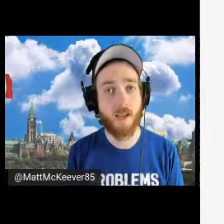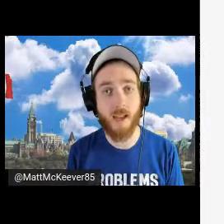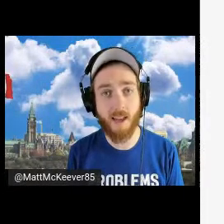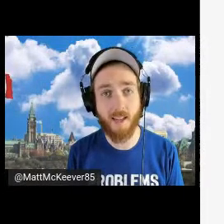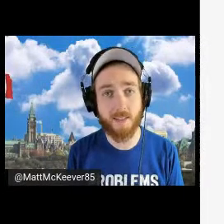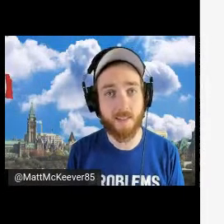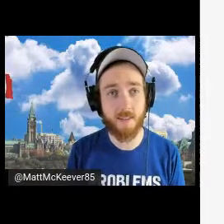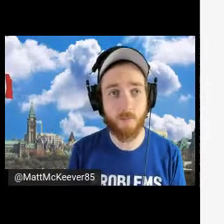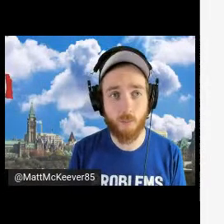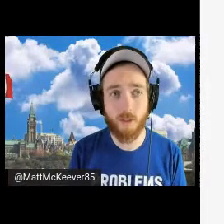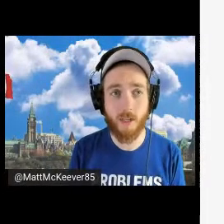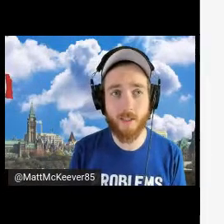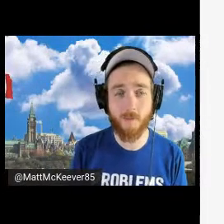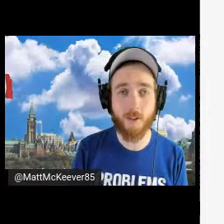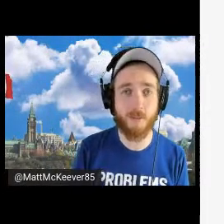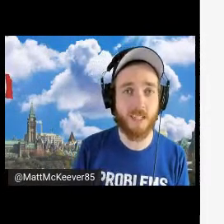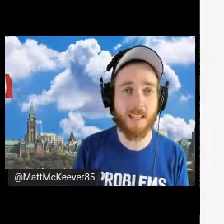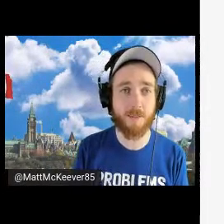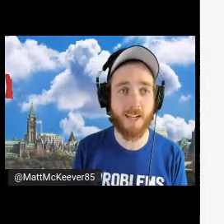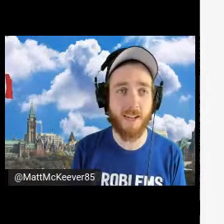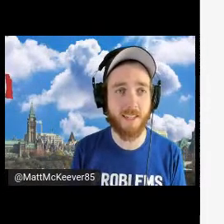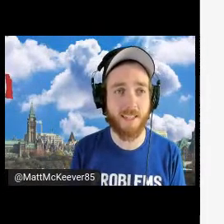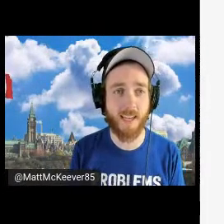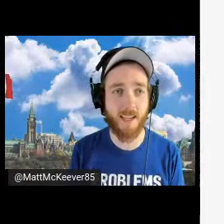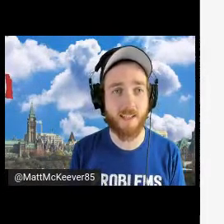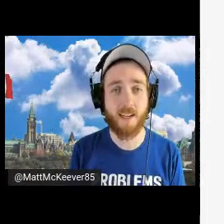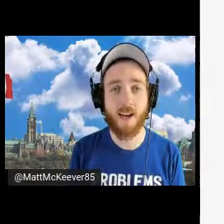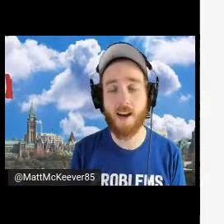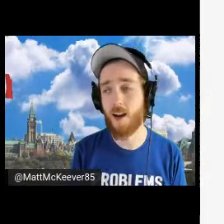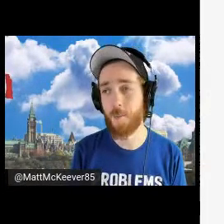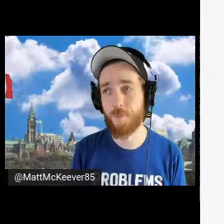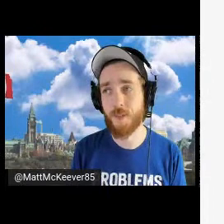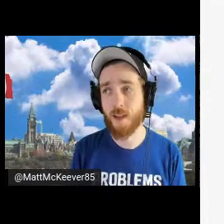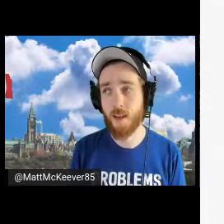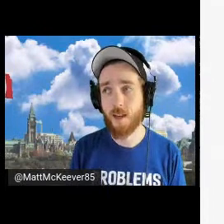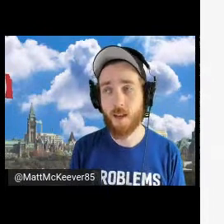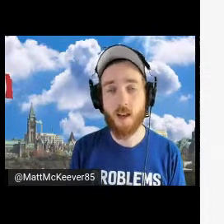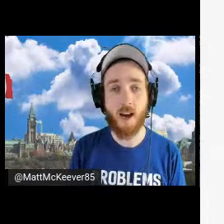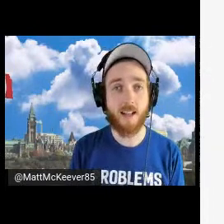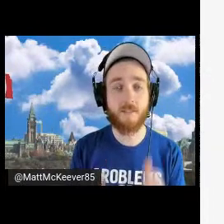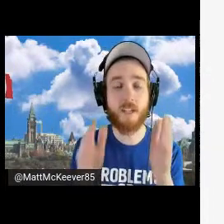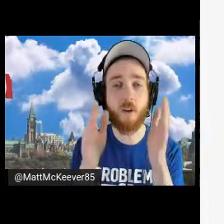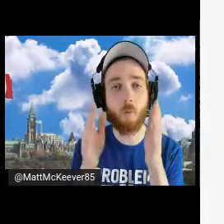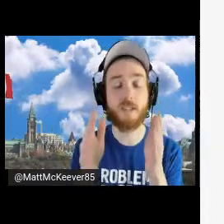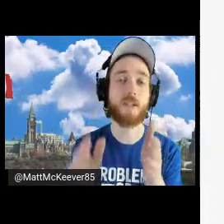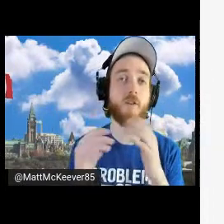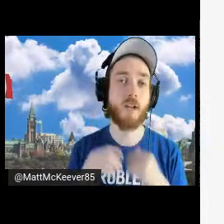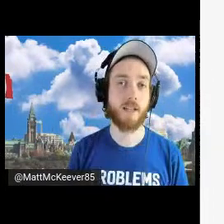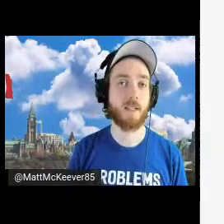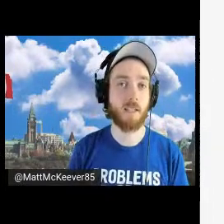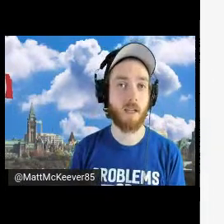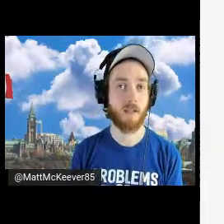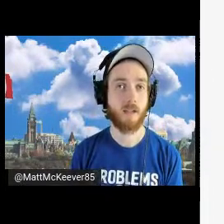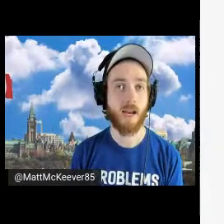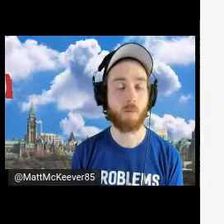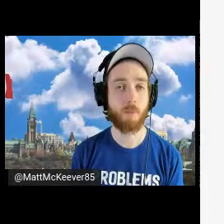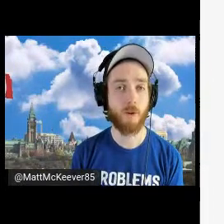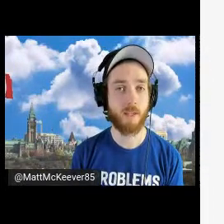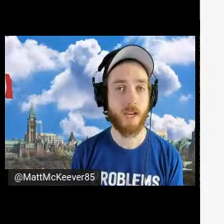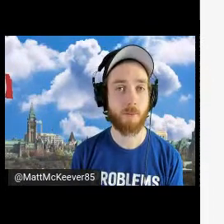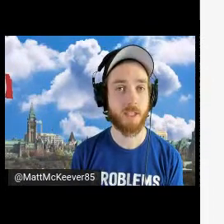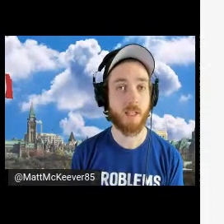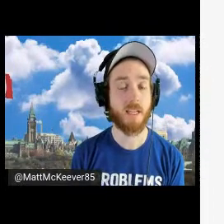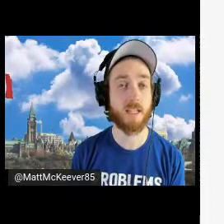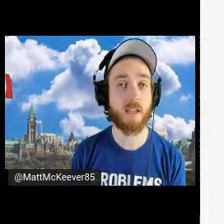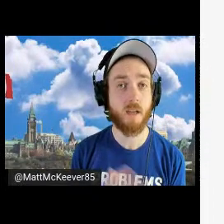And you guys have heard me say that's my line in the sand. I'd love to hear, what's your line in the sand? At what point